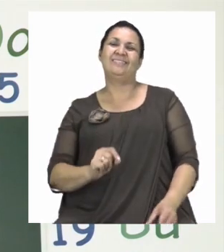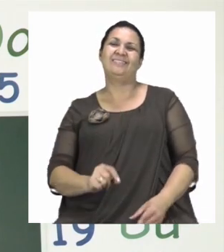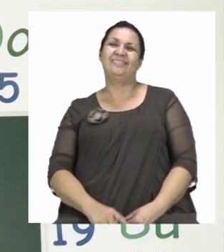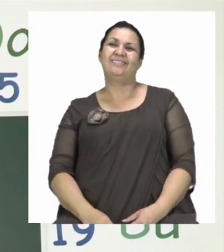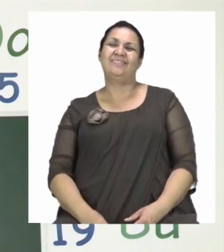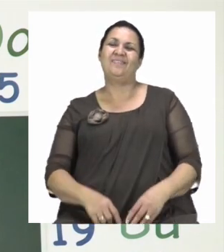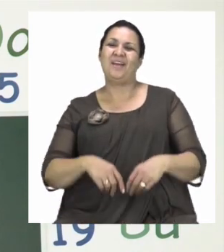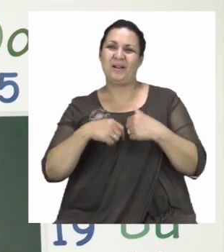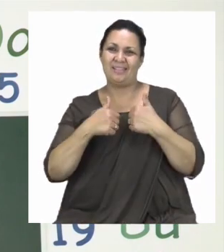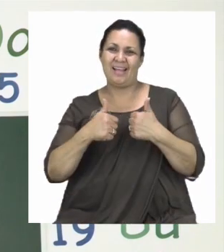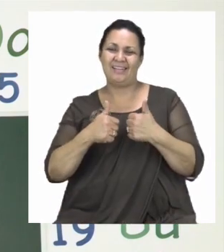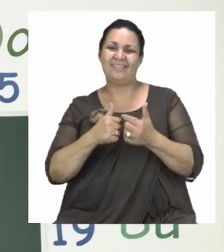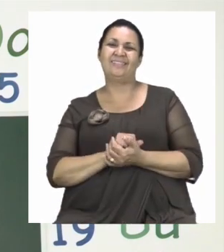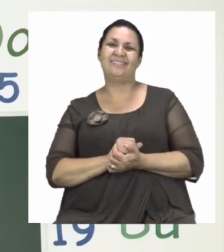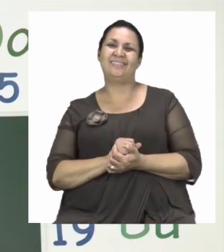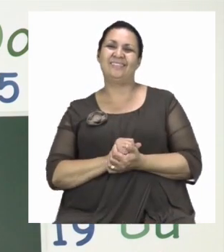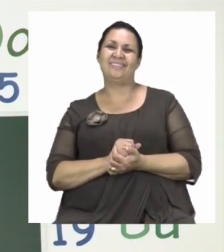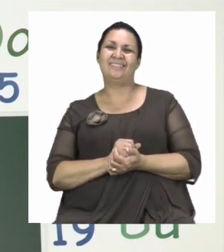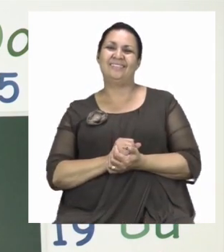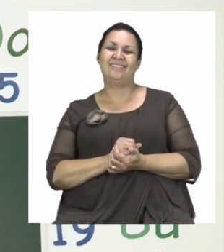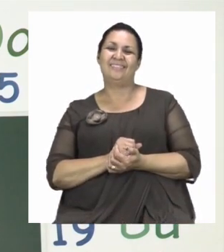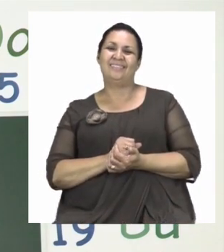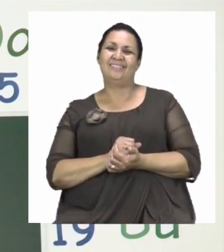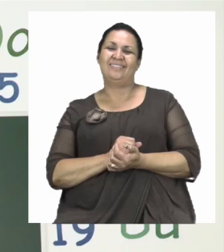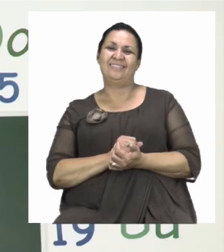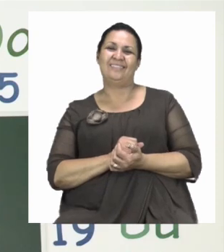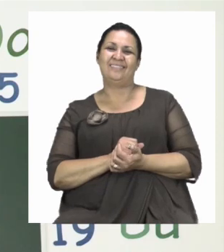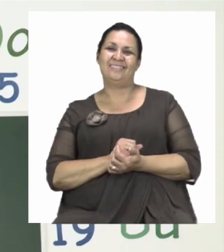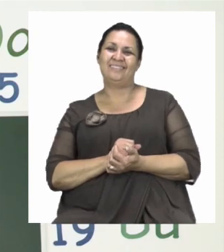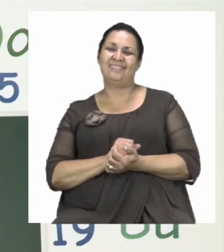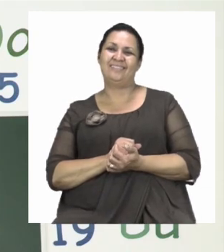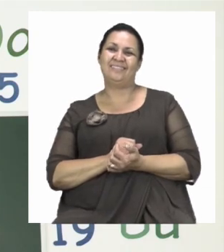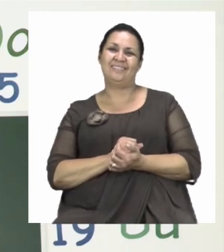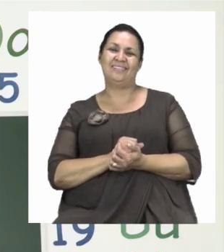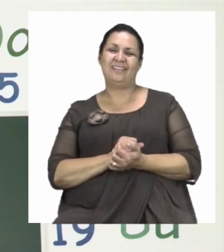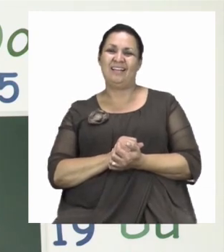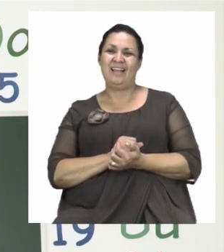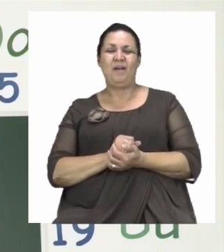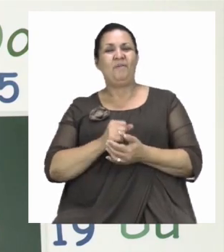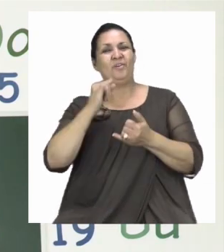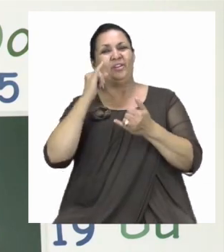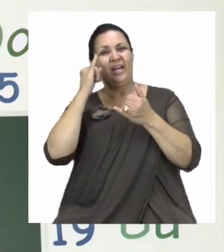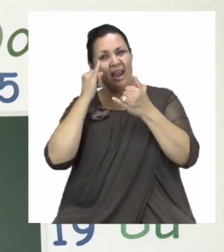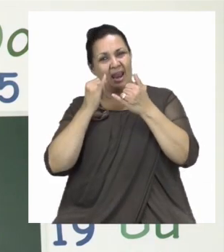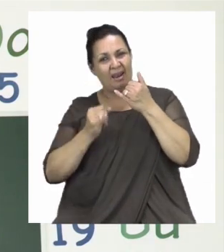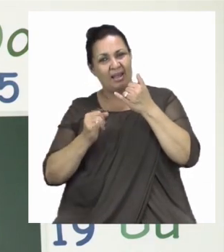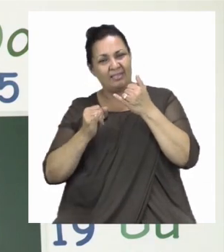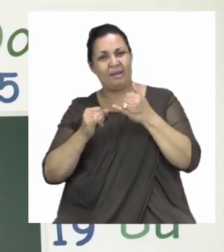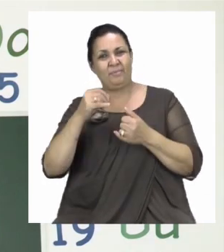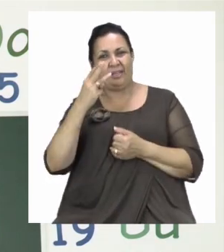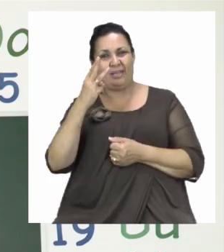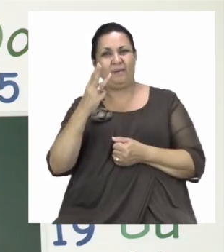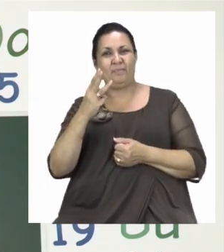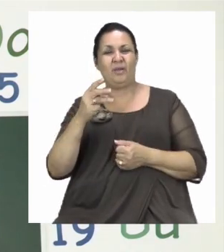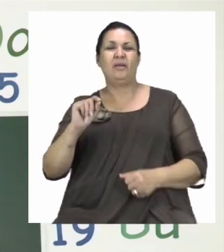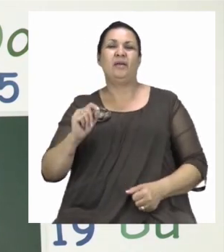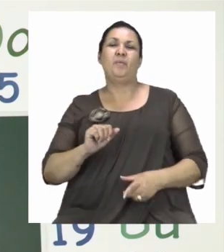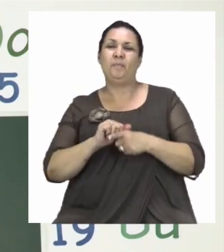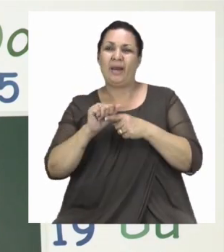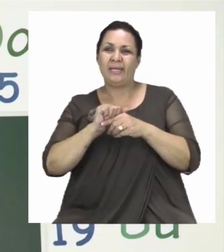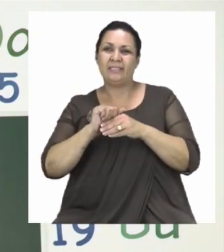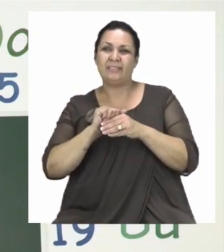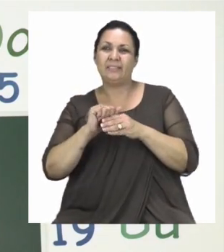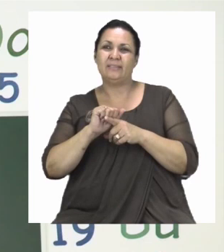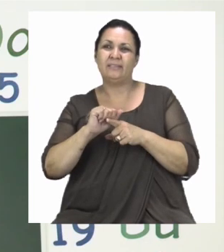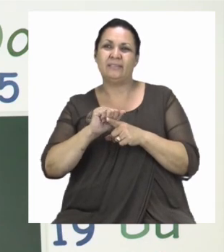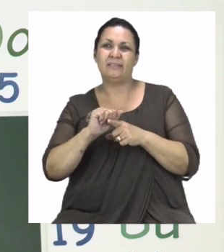2. Good job, everyone. Let's do it for a third time. Are we ready?